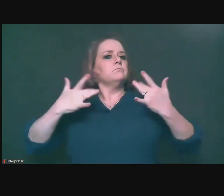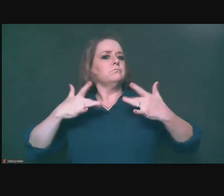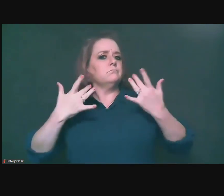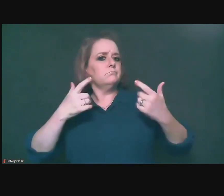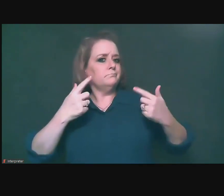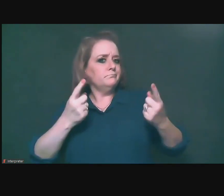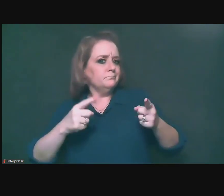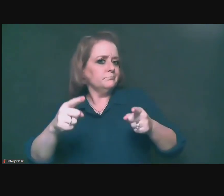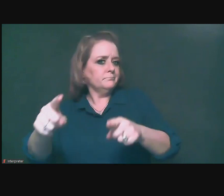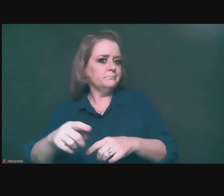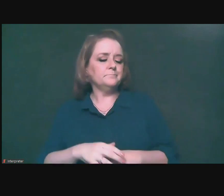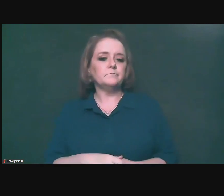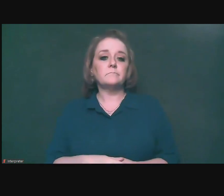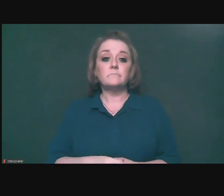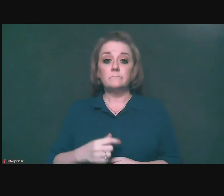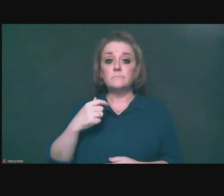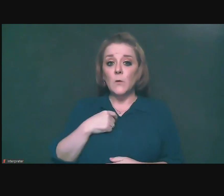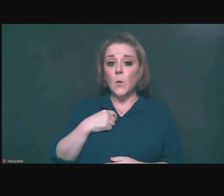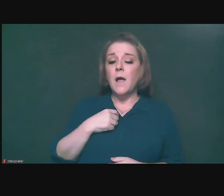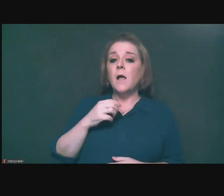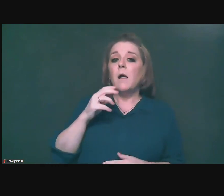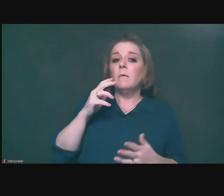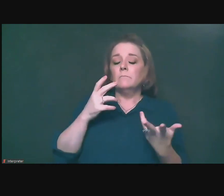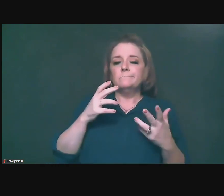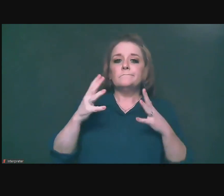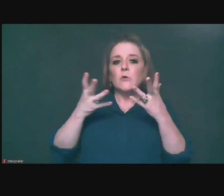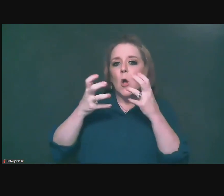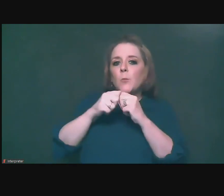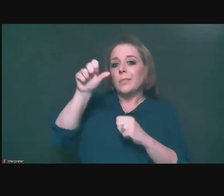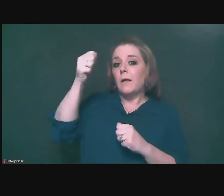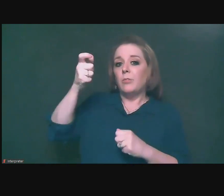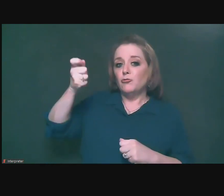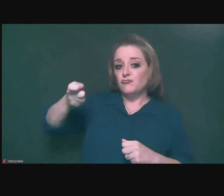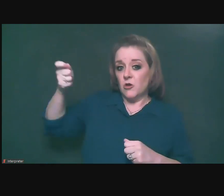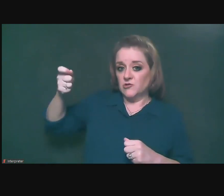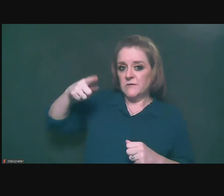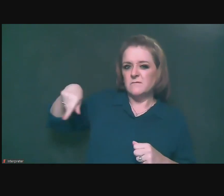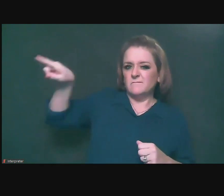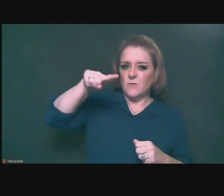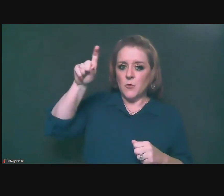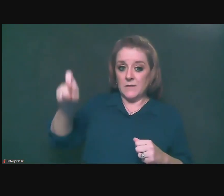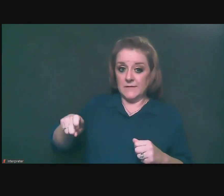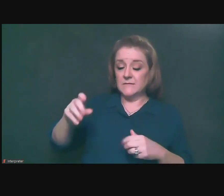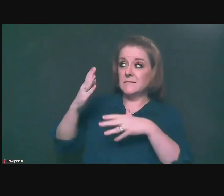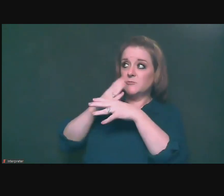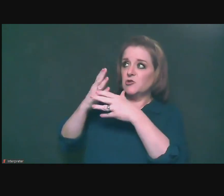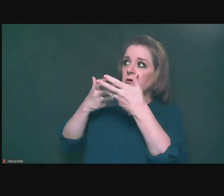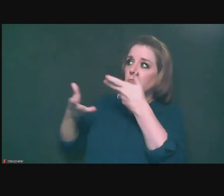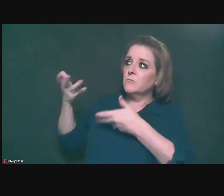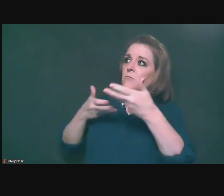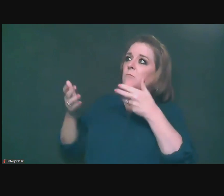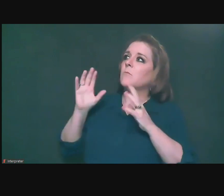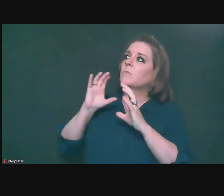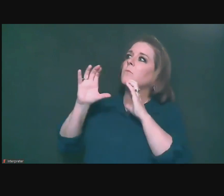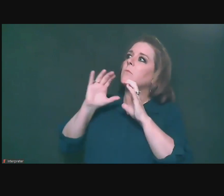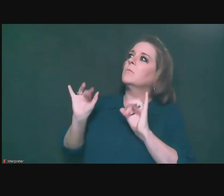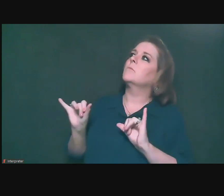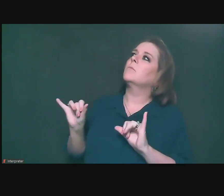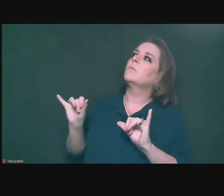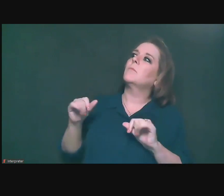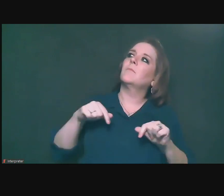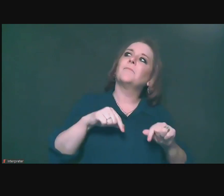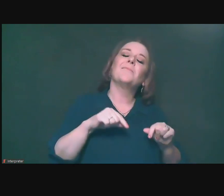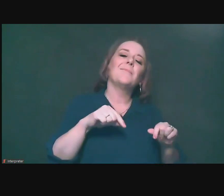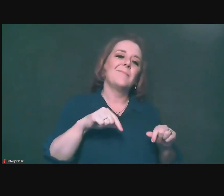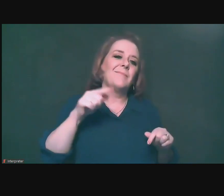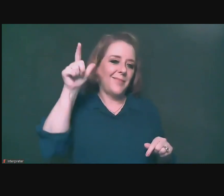to my colleagues around the state and as we share stories, I can assure you that Lubbock is the